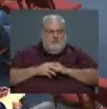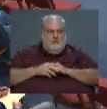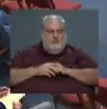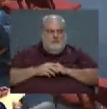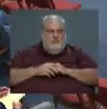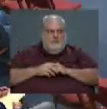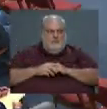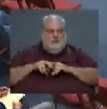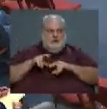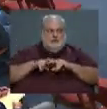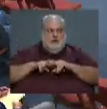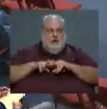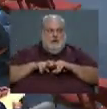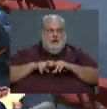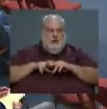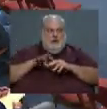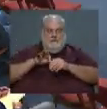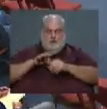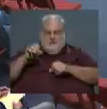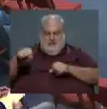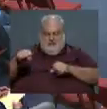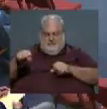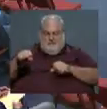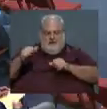Five to four. The chair will elect to vote aye.